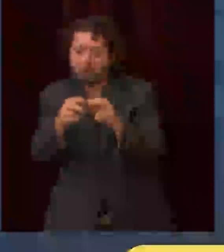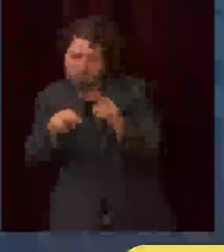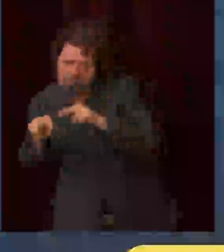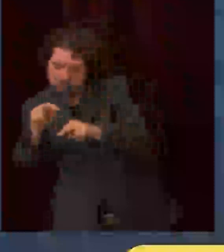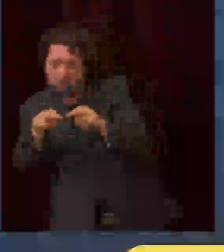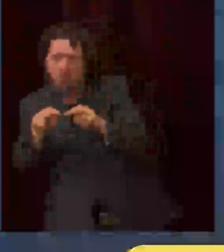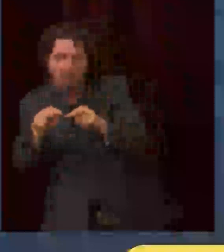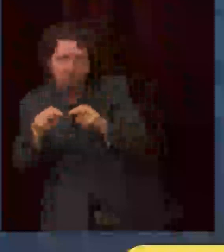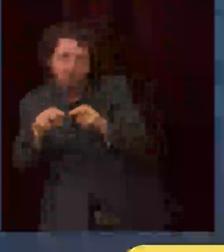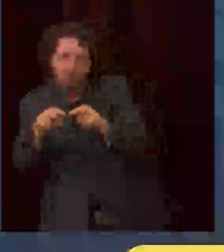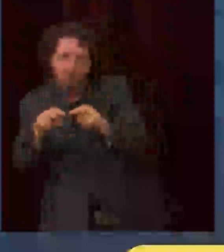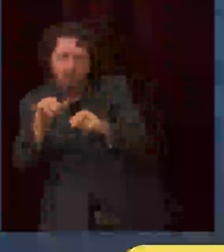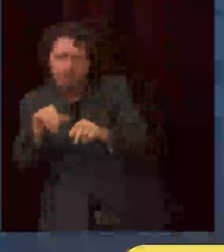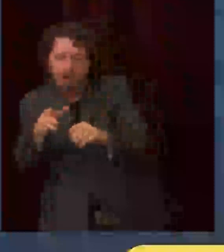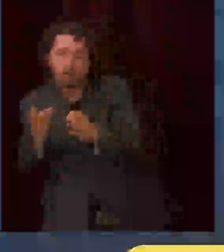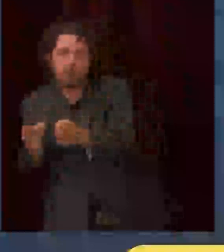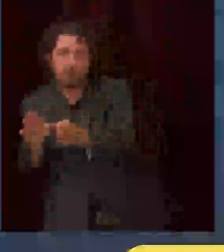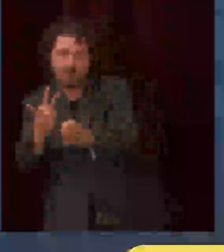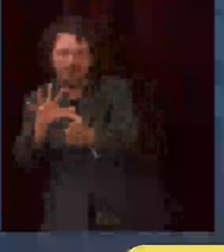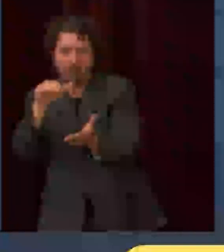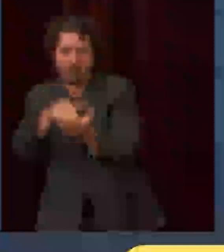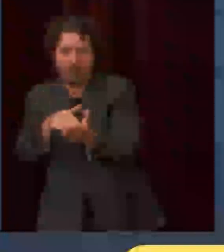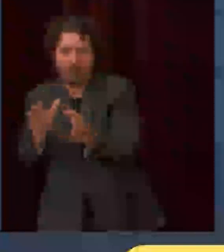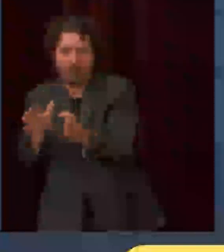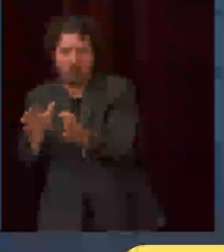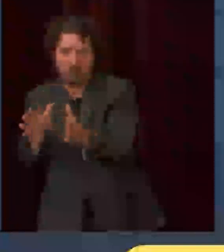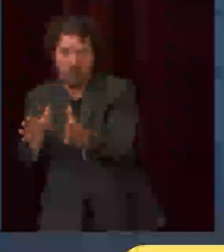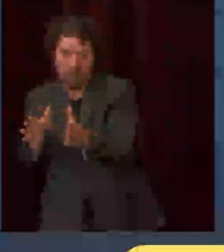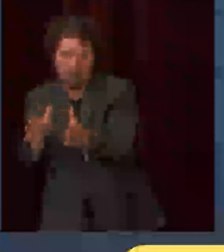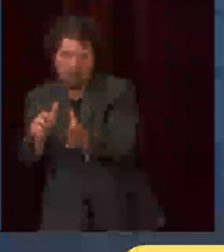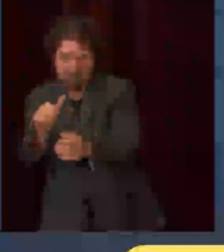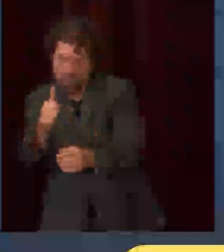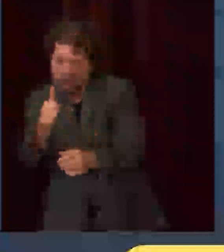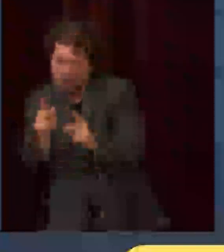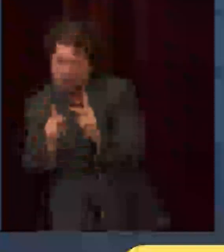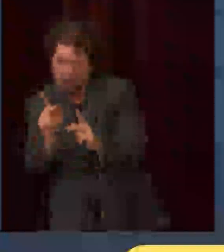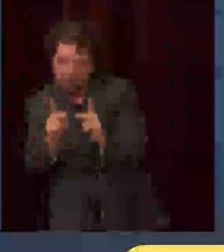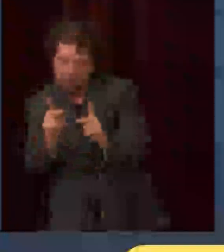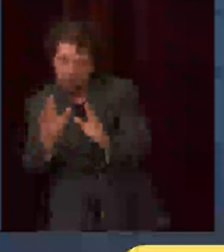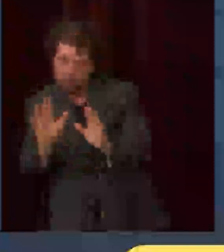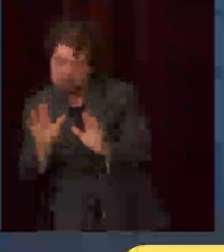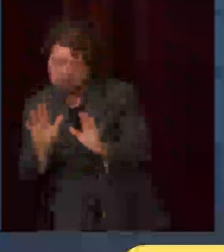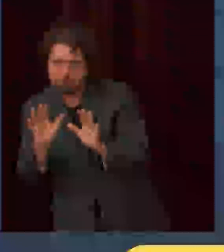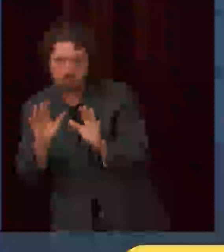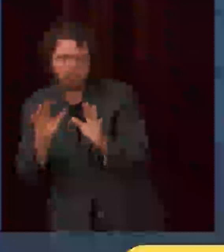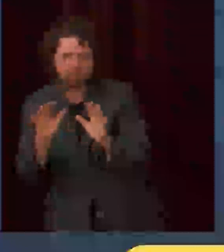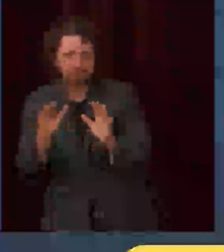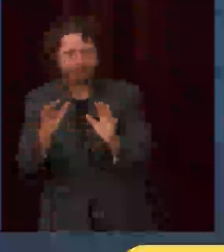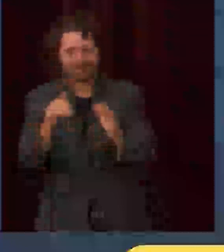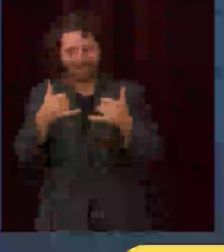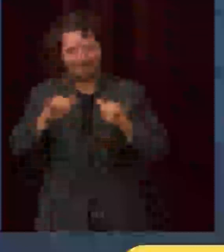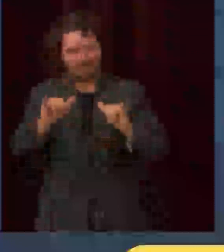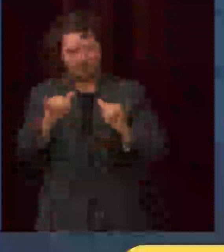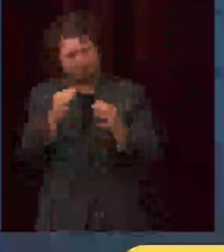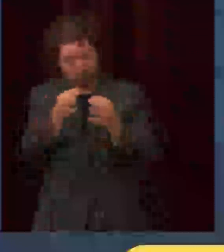again was still a conservative number. And honestly, these numbers will vary day by